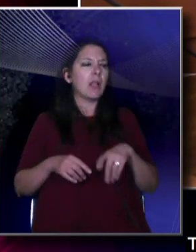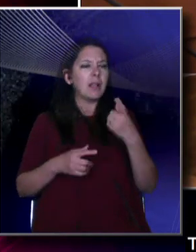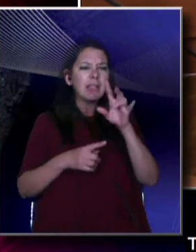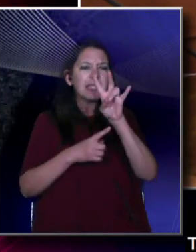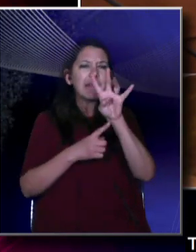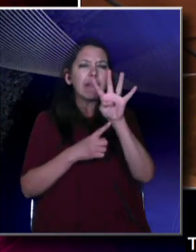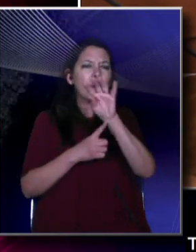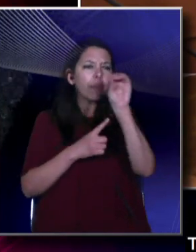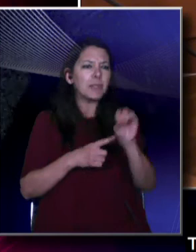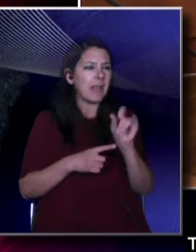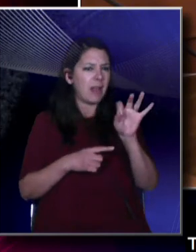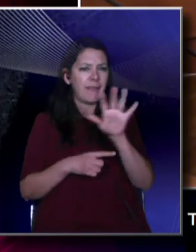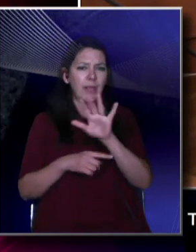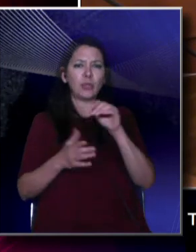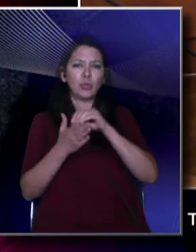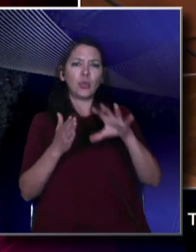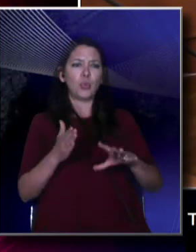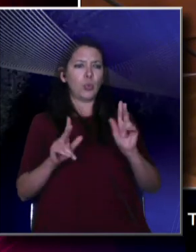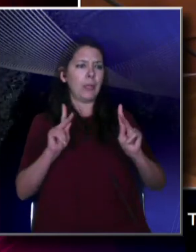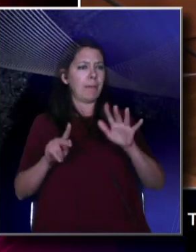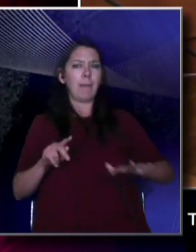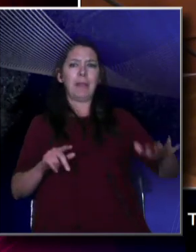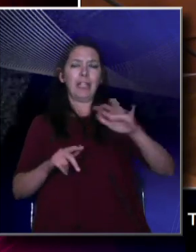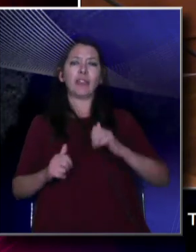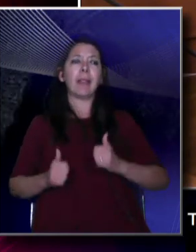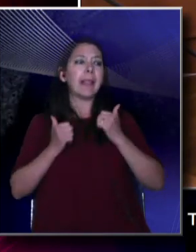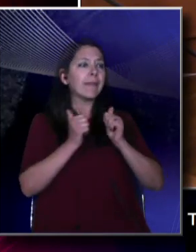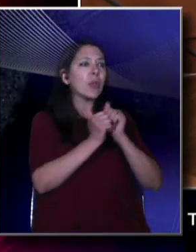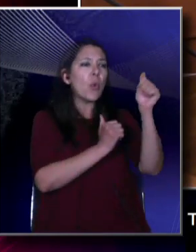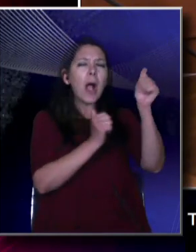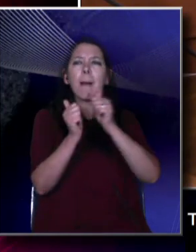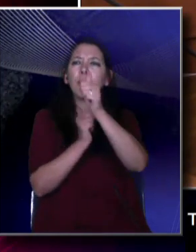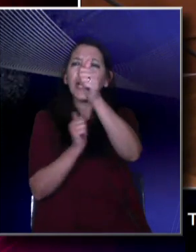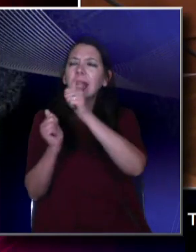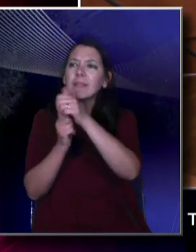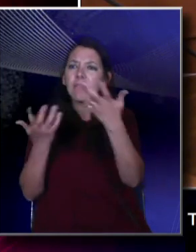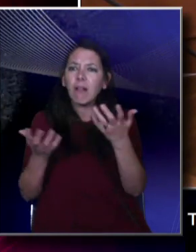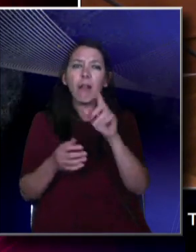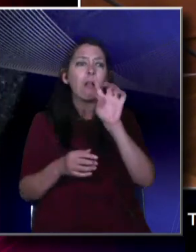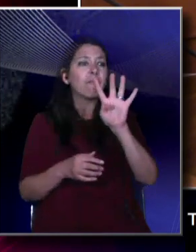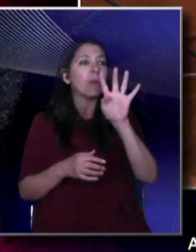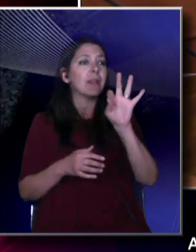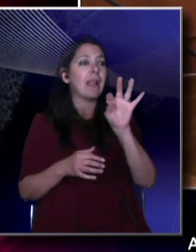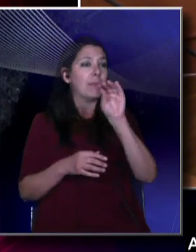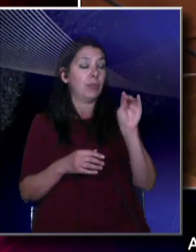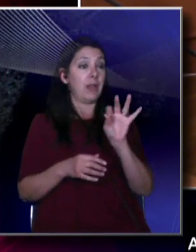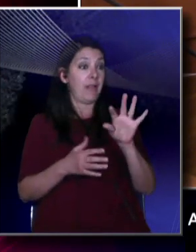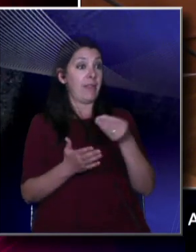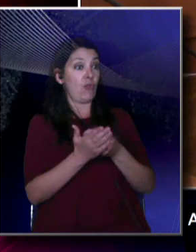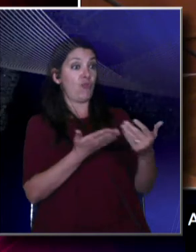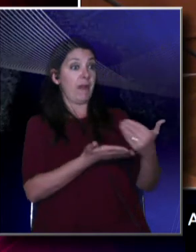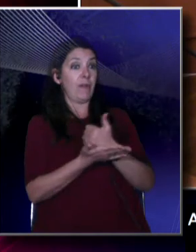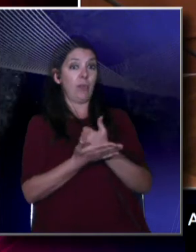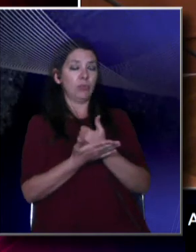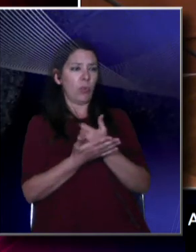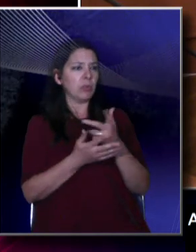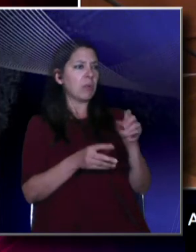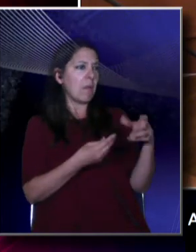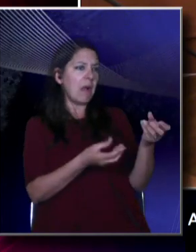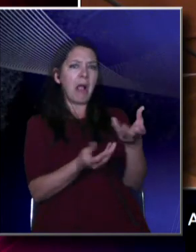74% of its student body population living in cooperatives and 49% of its revenue source.